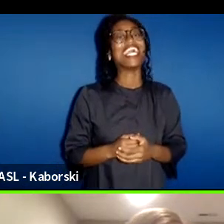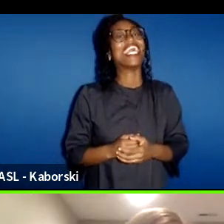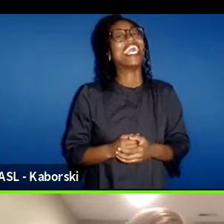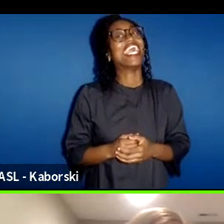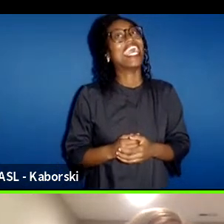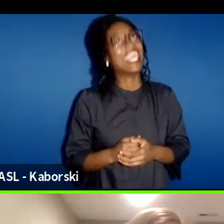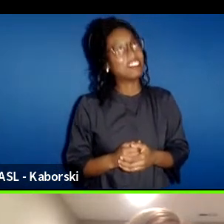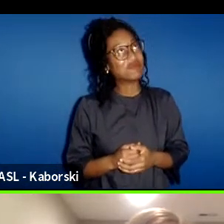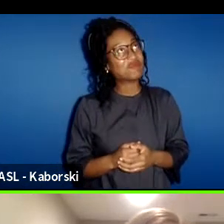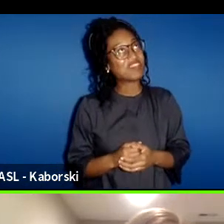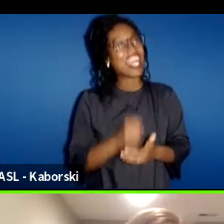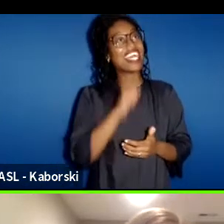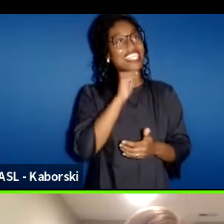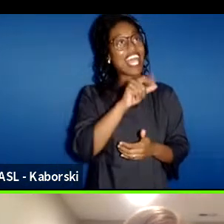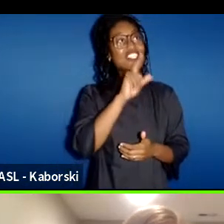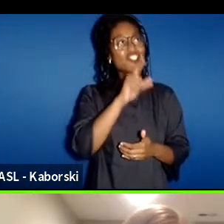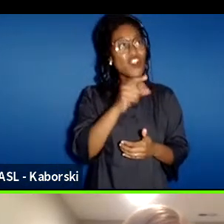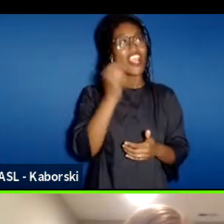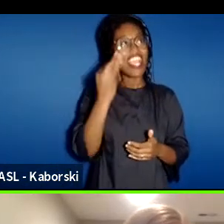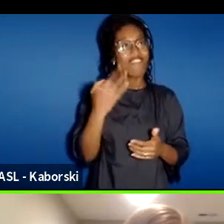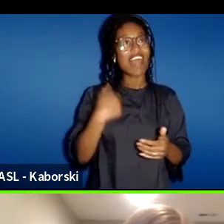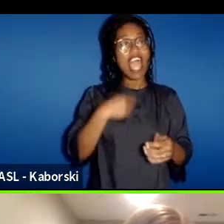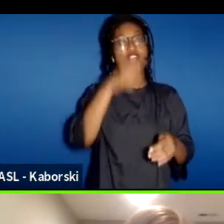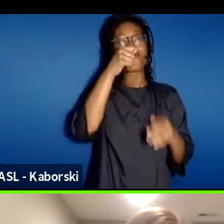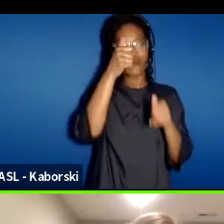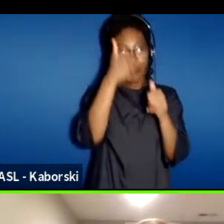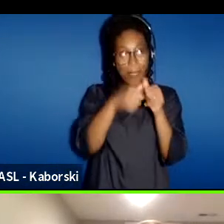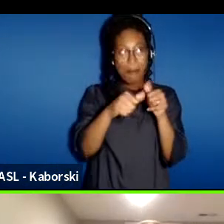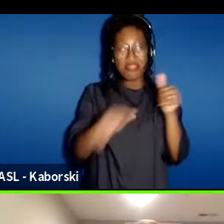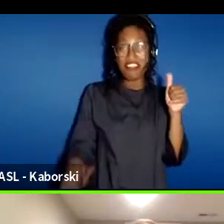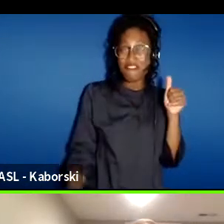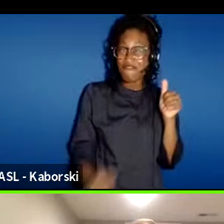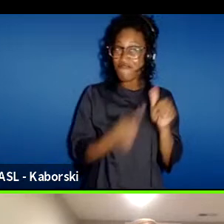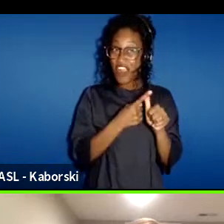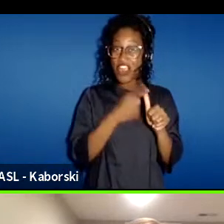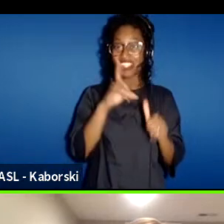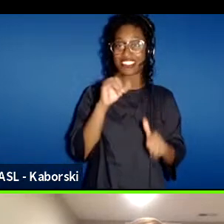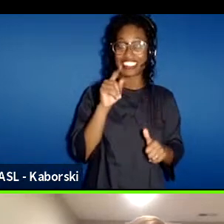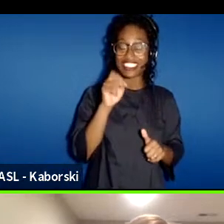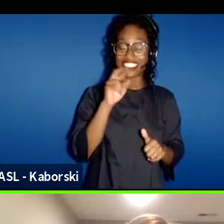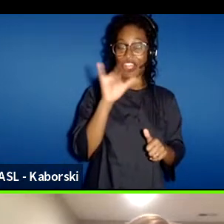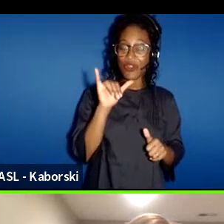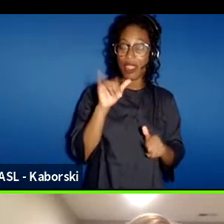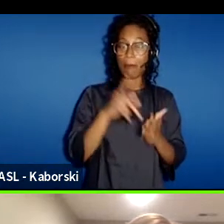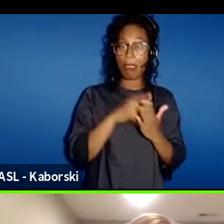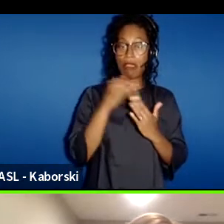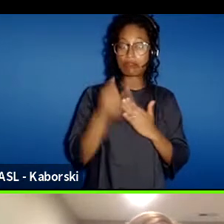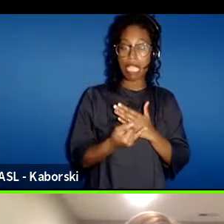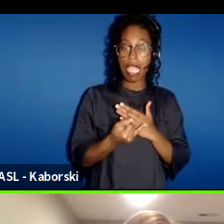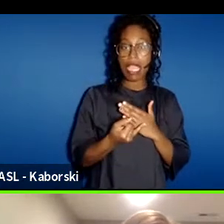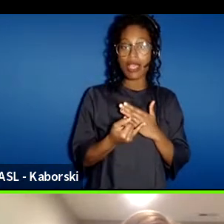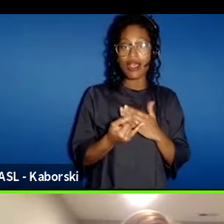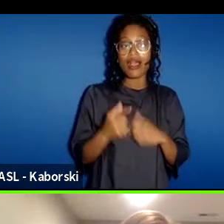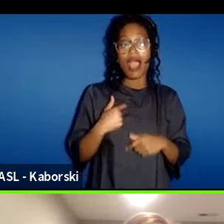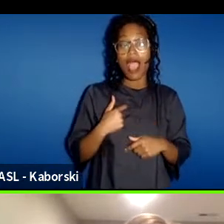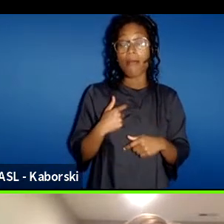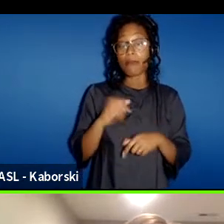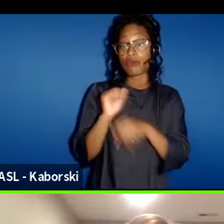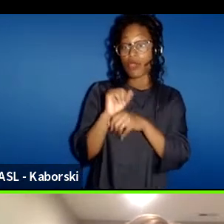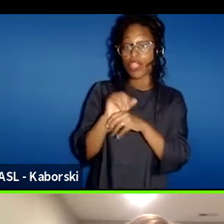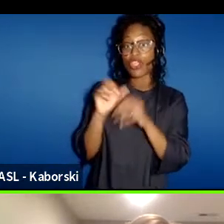I'm not sure I remember my first distillery project. I've been with Heaven Hill for about 6 years